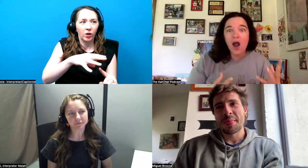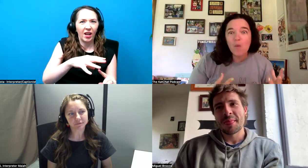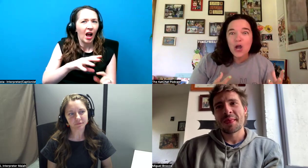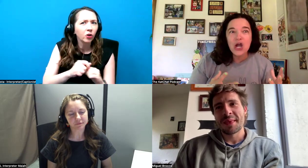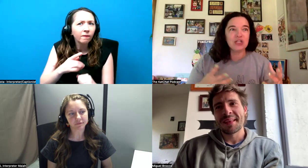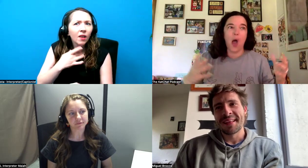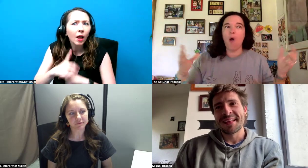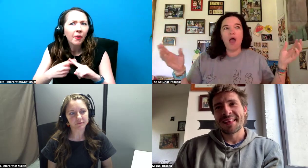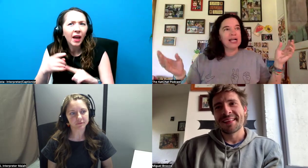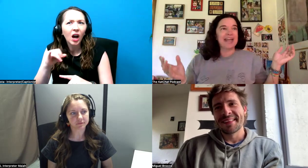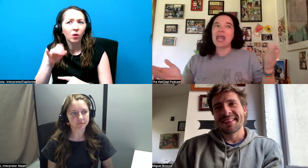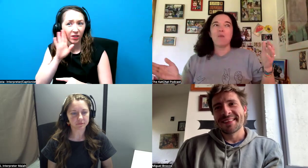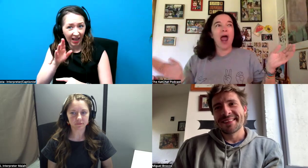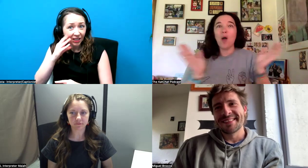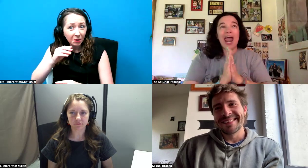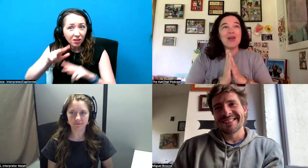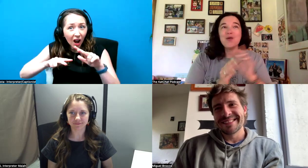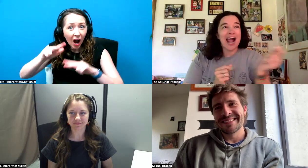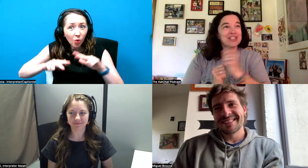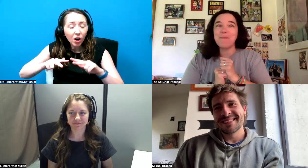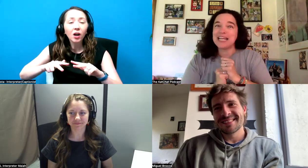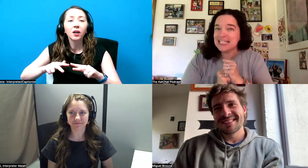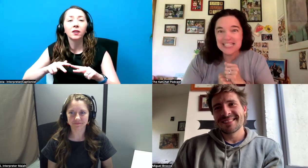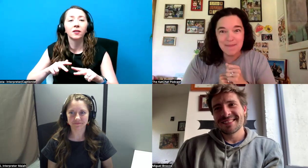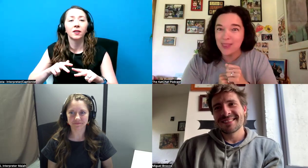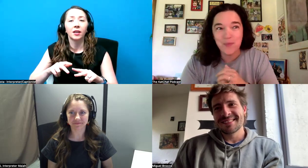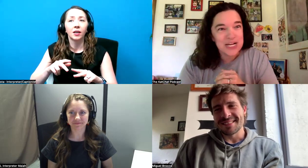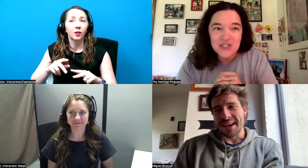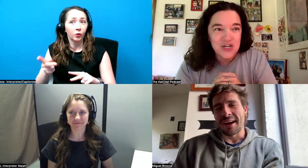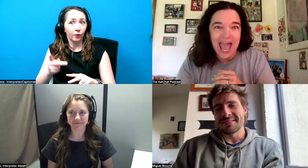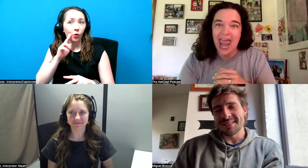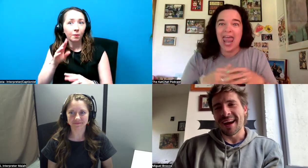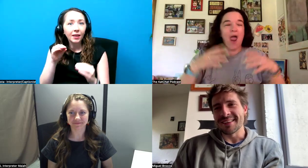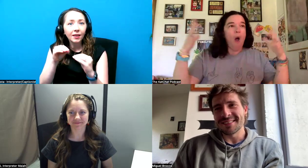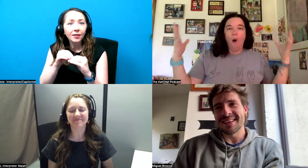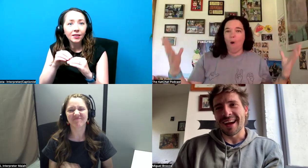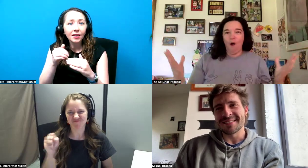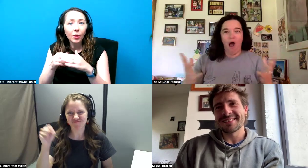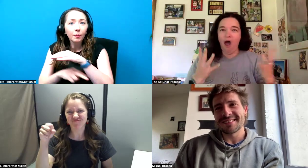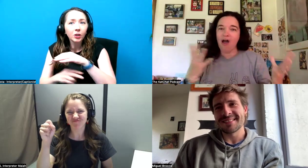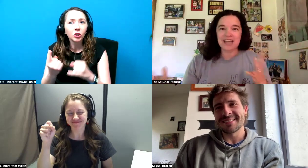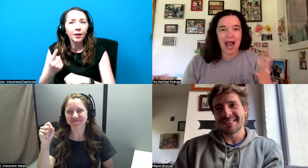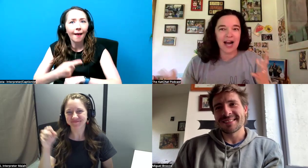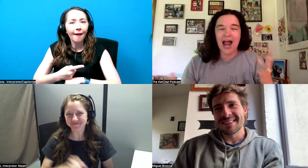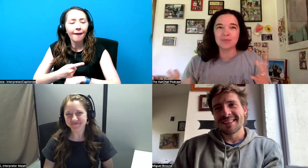it awkward? You know, day one, okay, you guys are gonna be kissing by the Yeah. Yeah. Wednesday, Yeah.